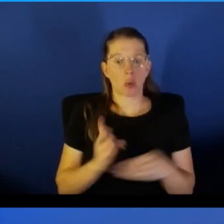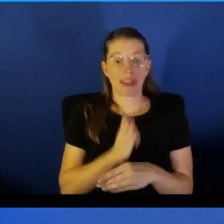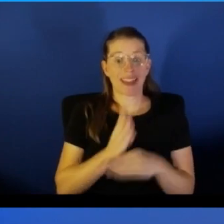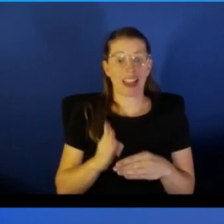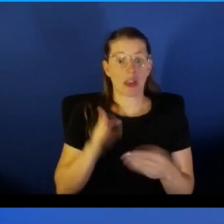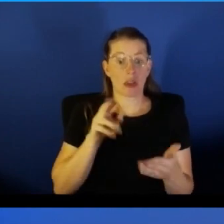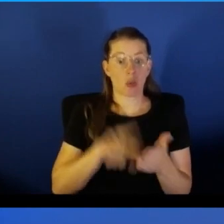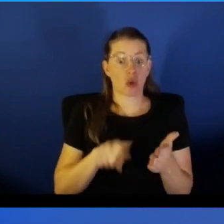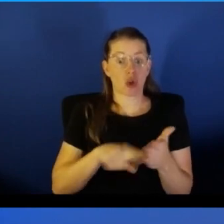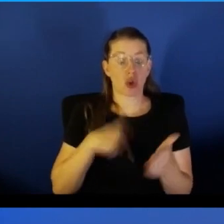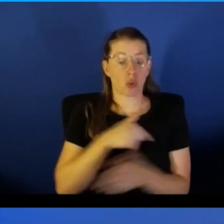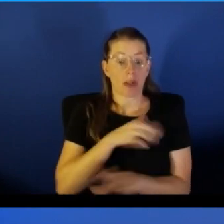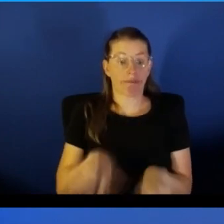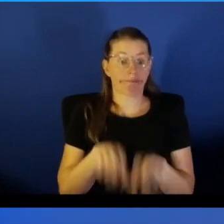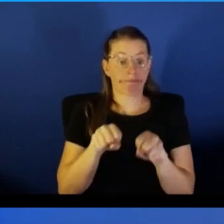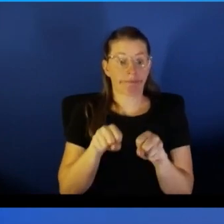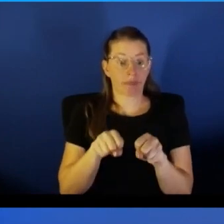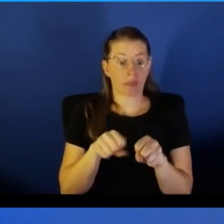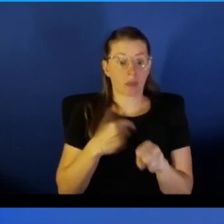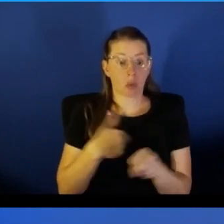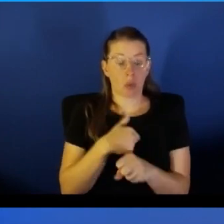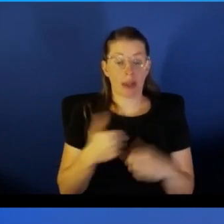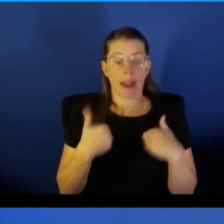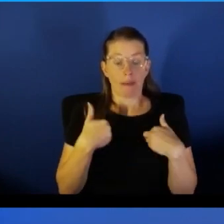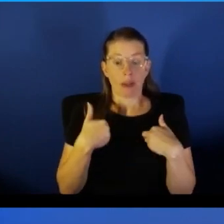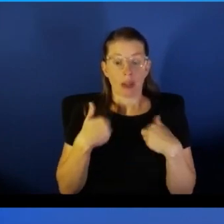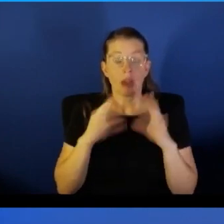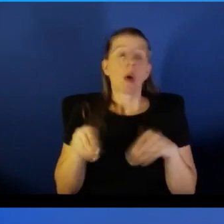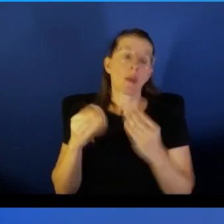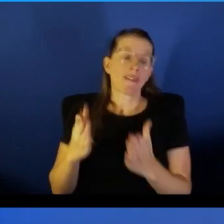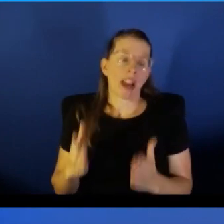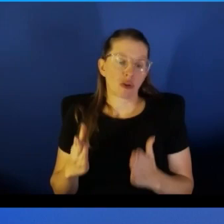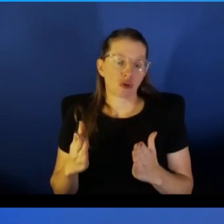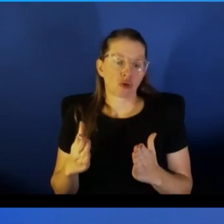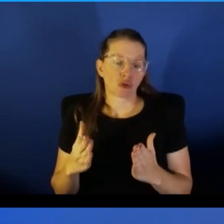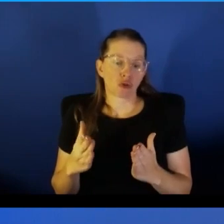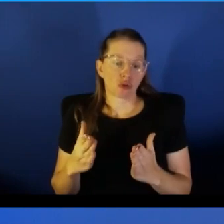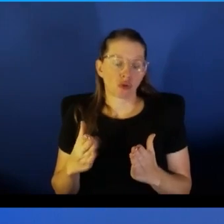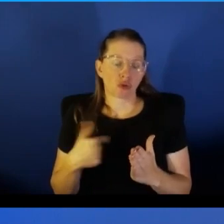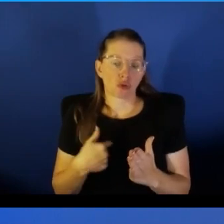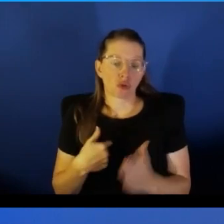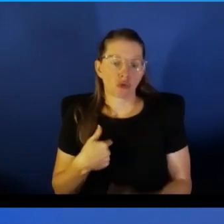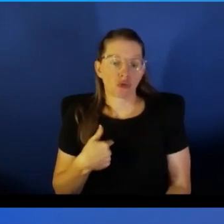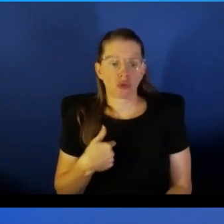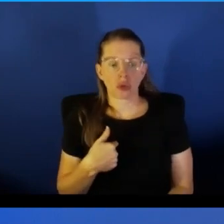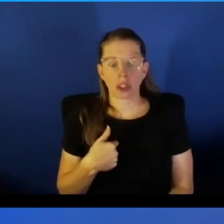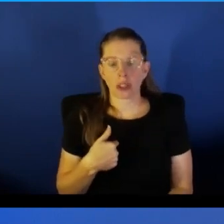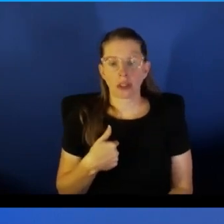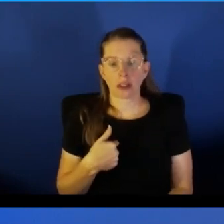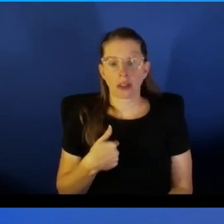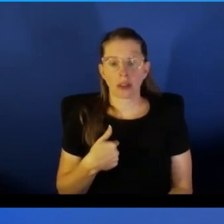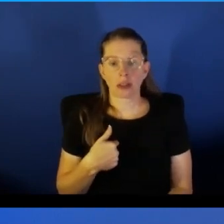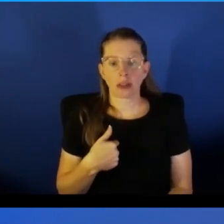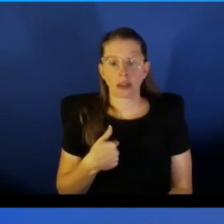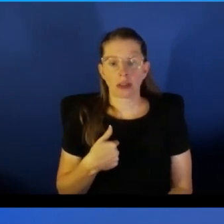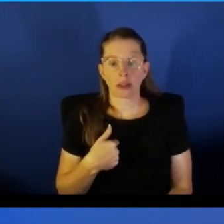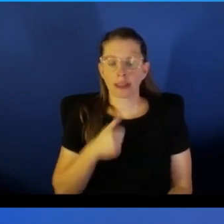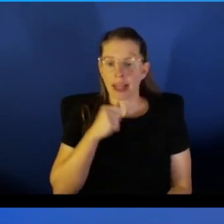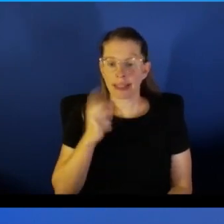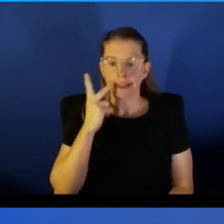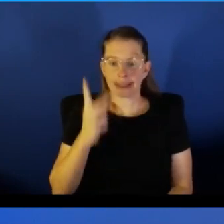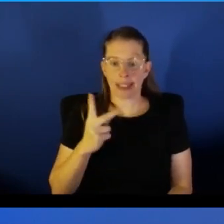have. And as a provider, not seeing that work as mine or